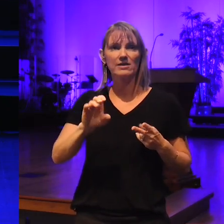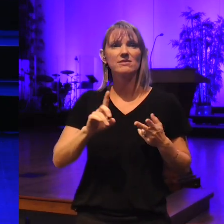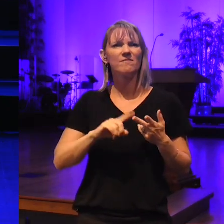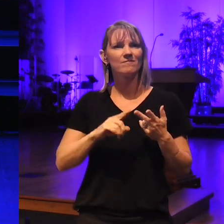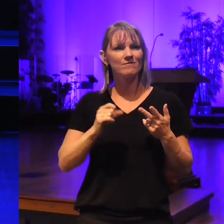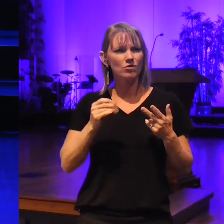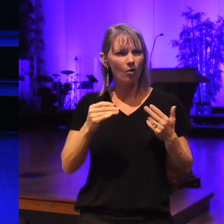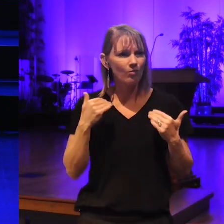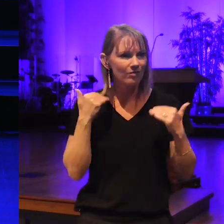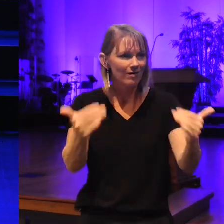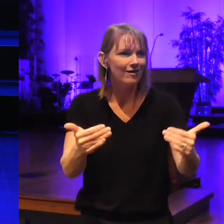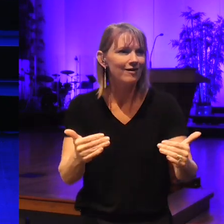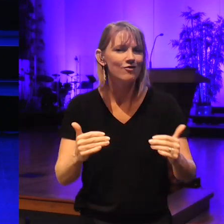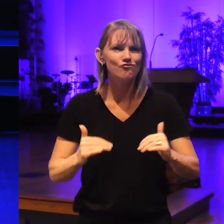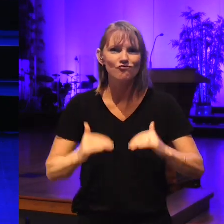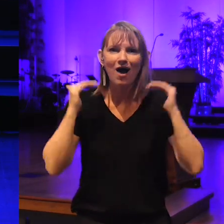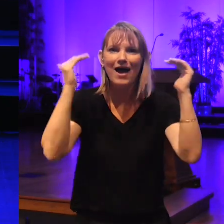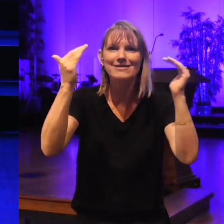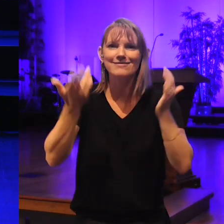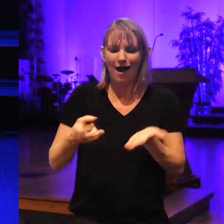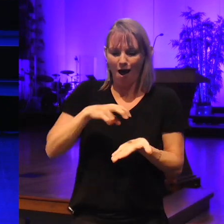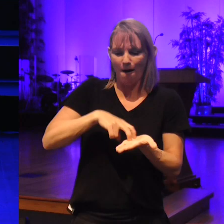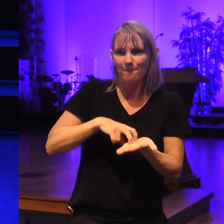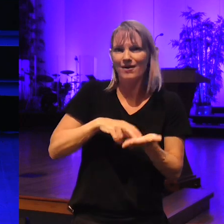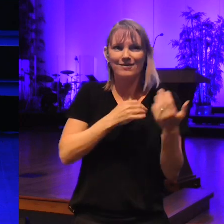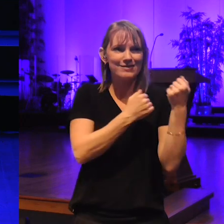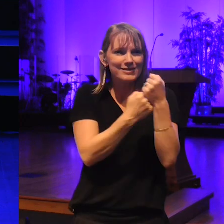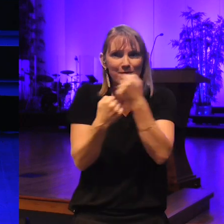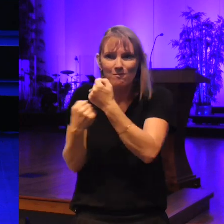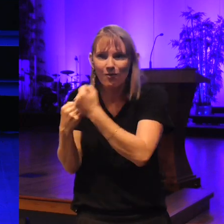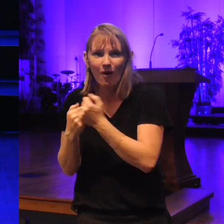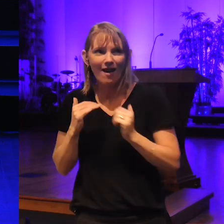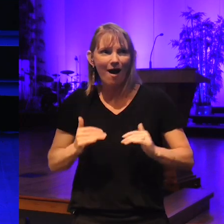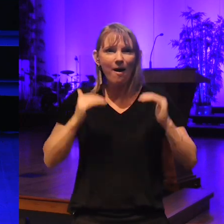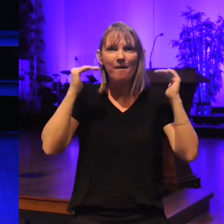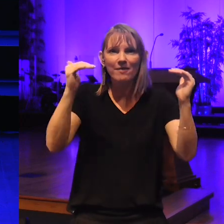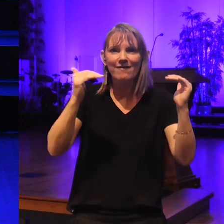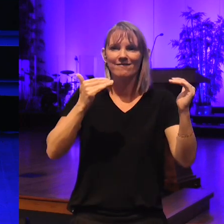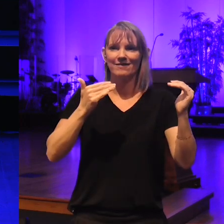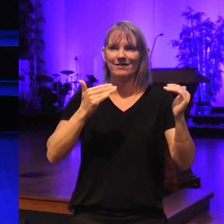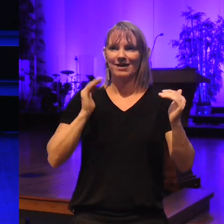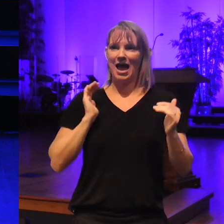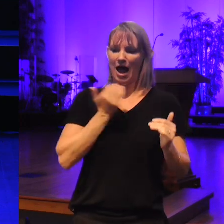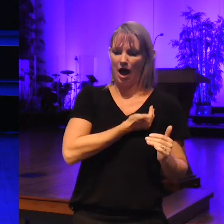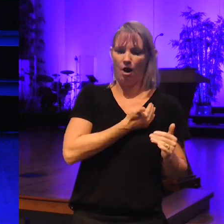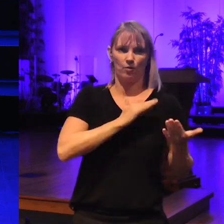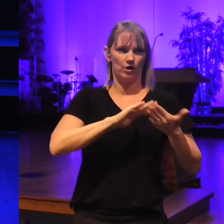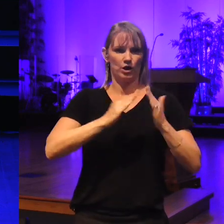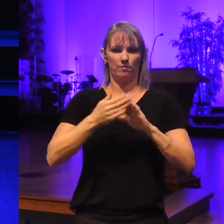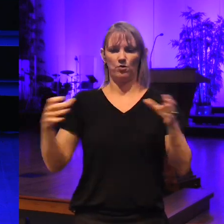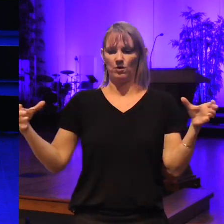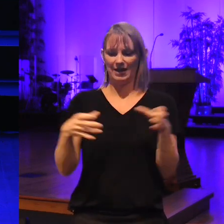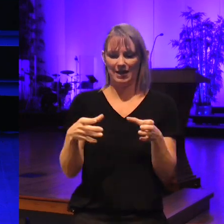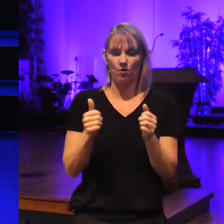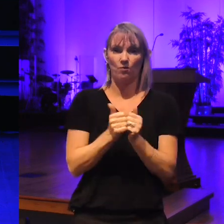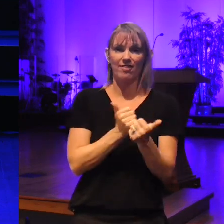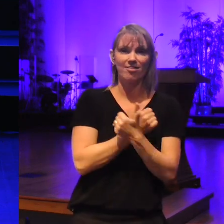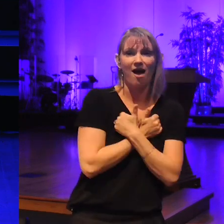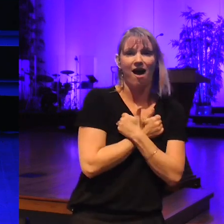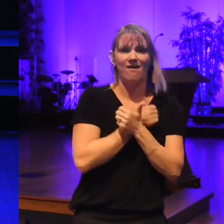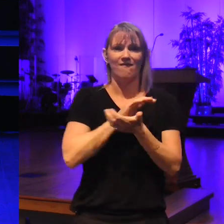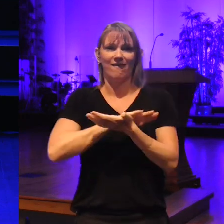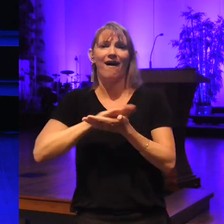So rise up. Support and uplift my community, our community, with love